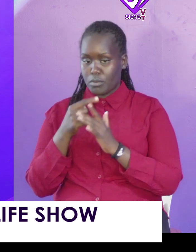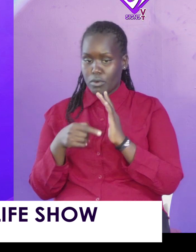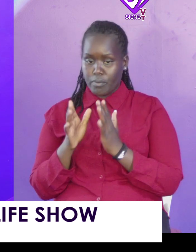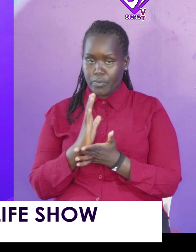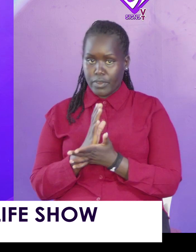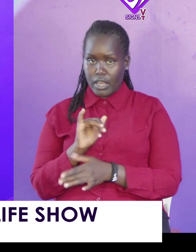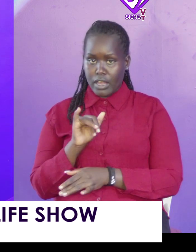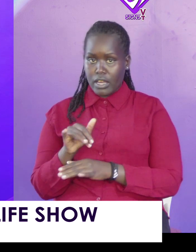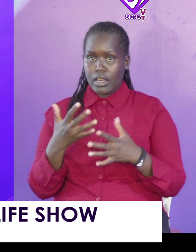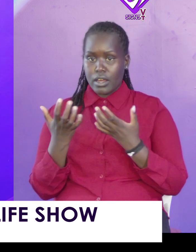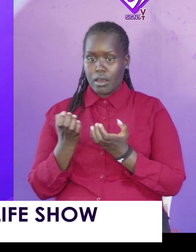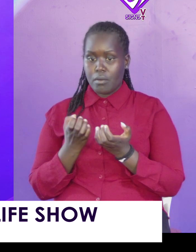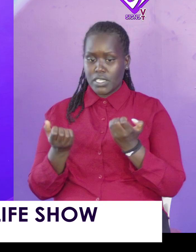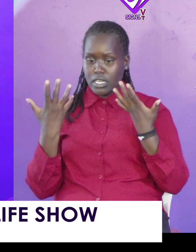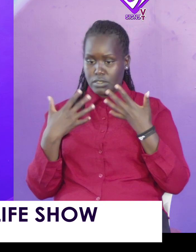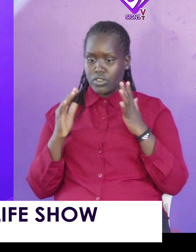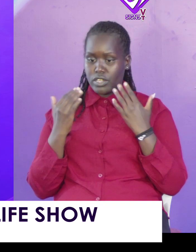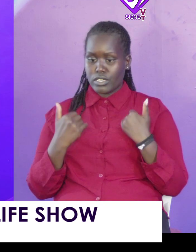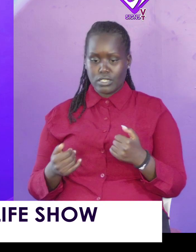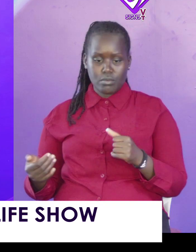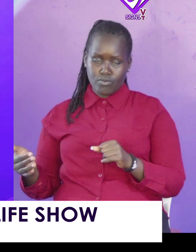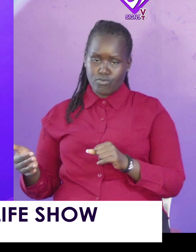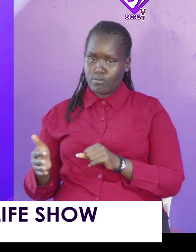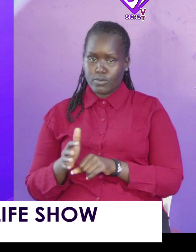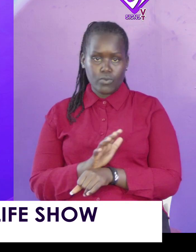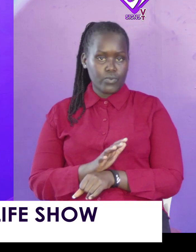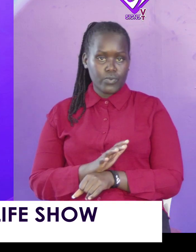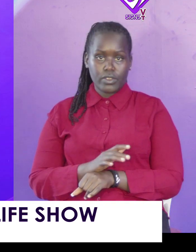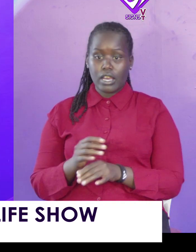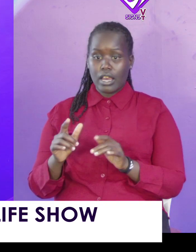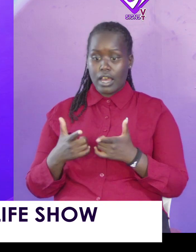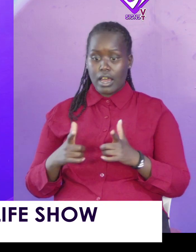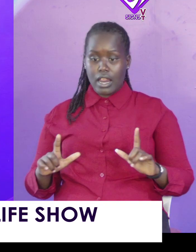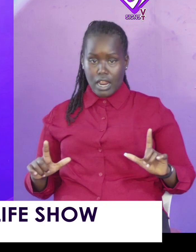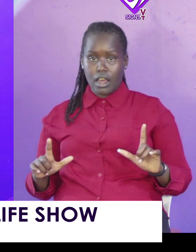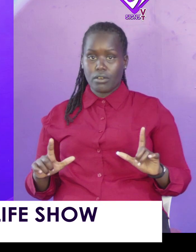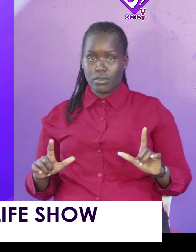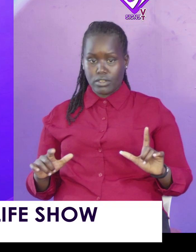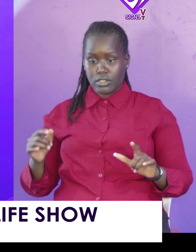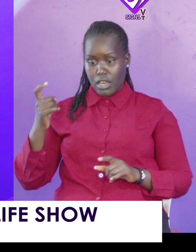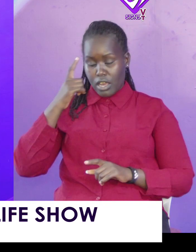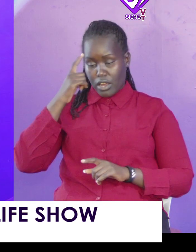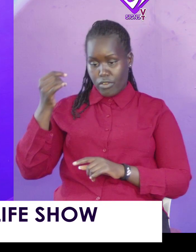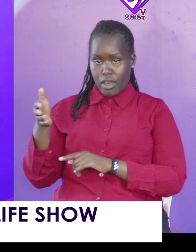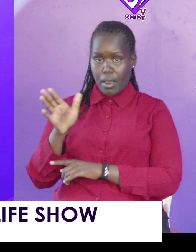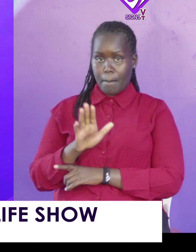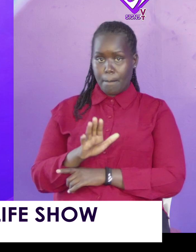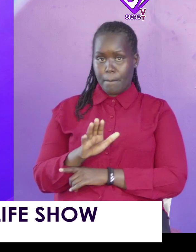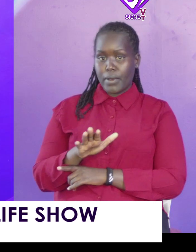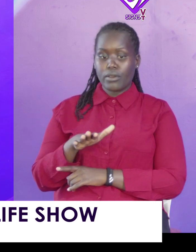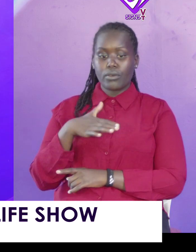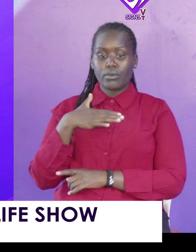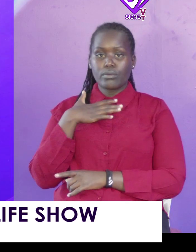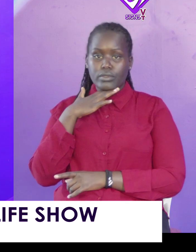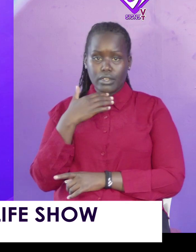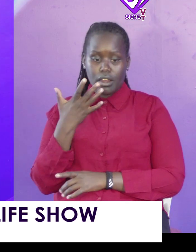the one that finished me completely. Your language diet, bring it back. You are gone. Come on, you're